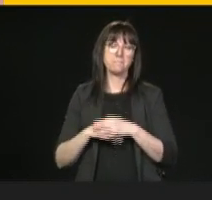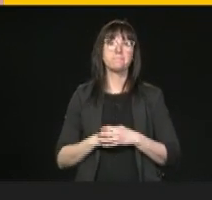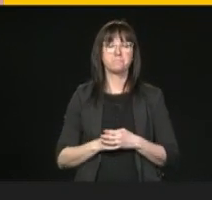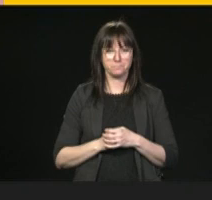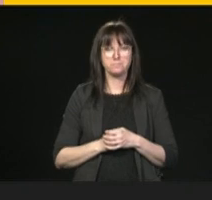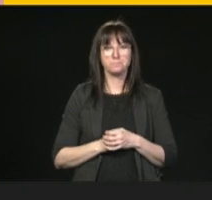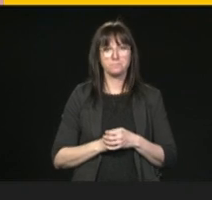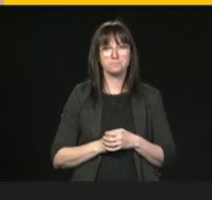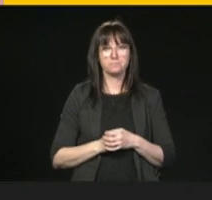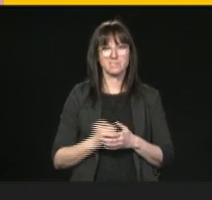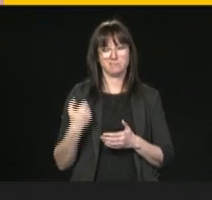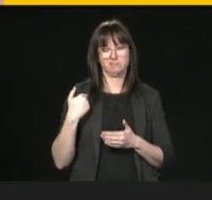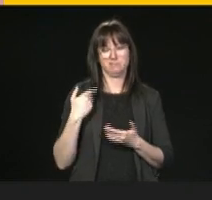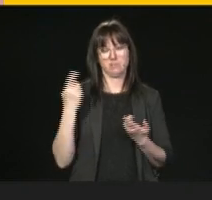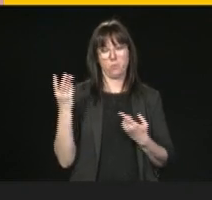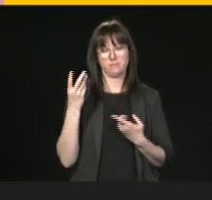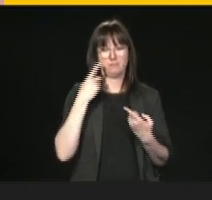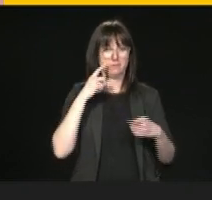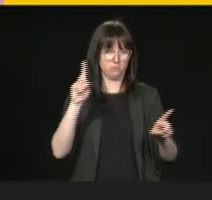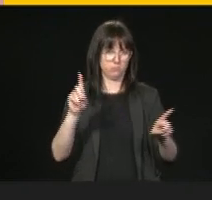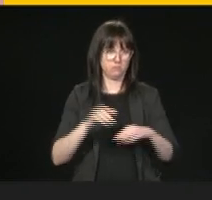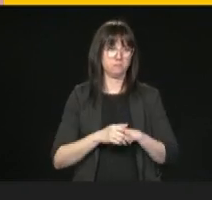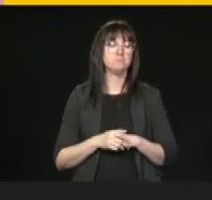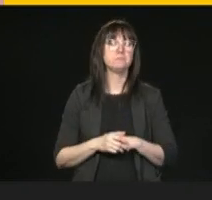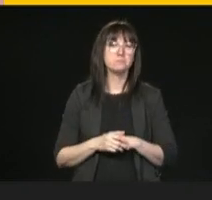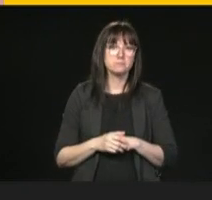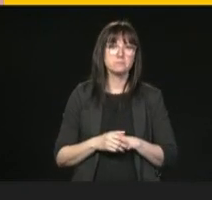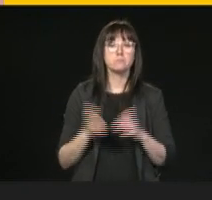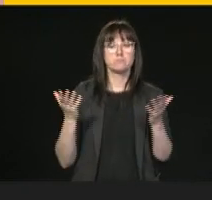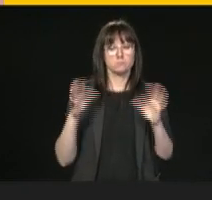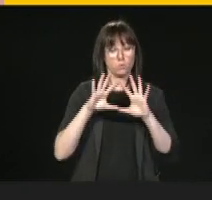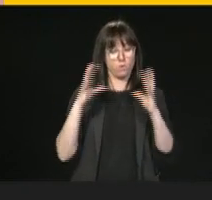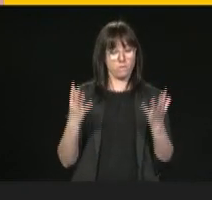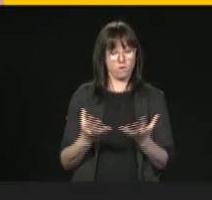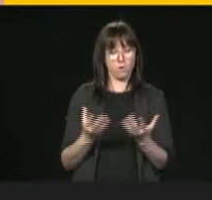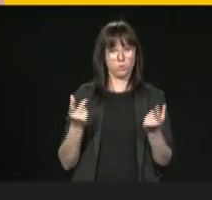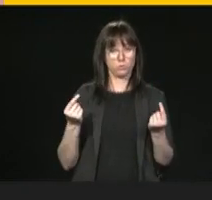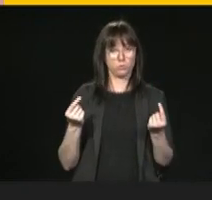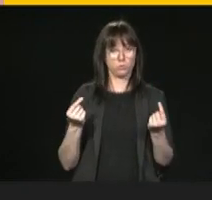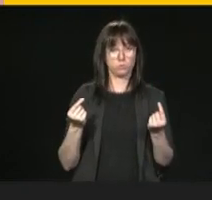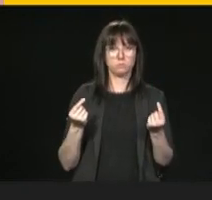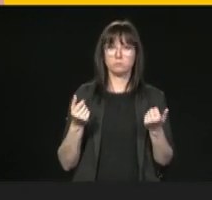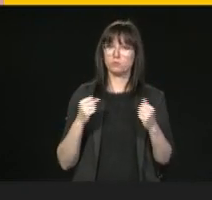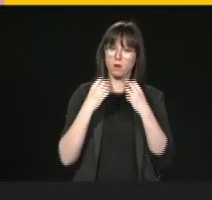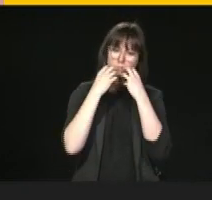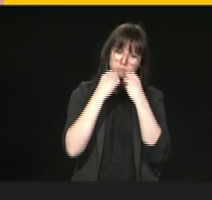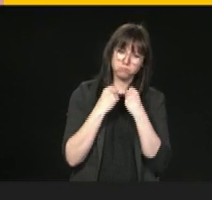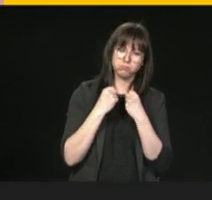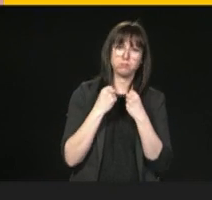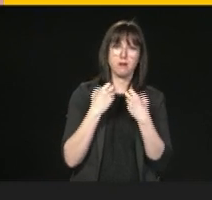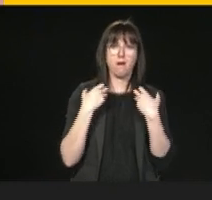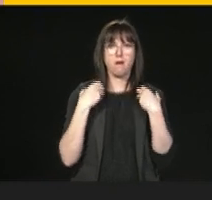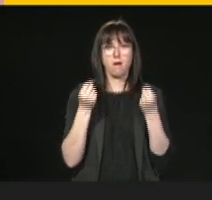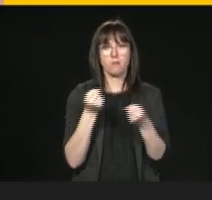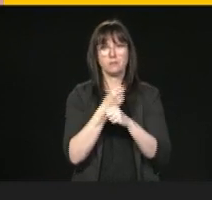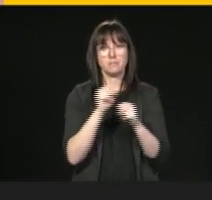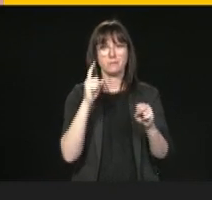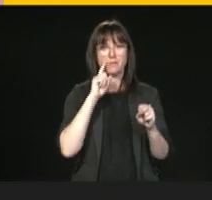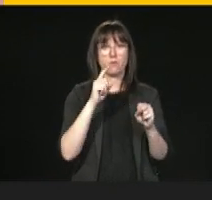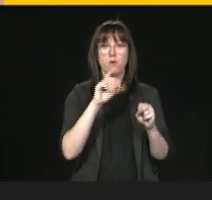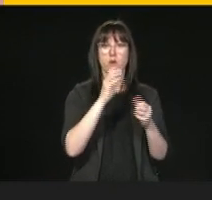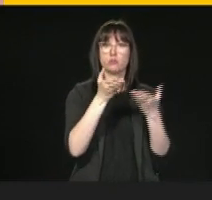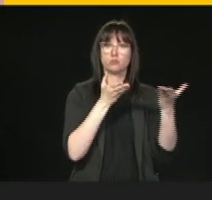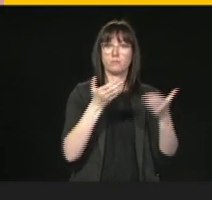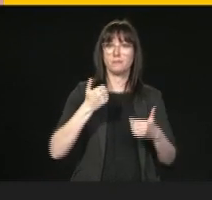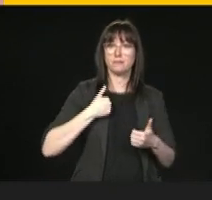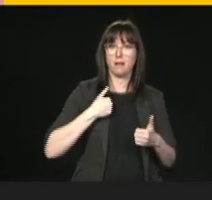So, overall, we're protecting the health and safety of the Service Canada agents. And at the same time, with